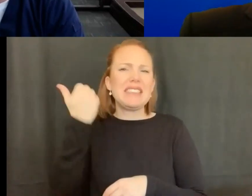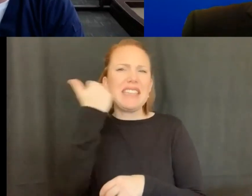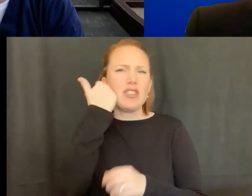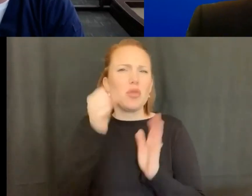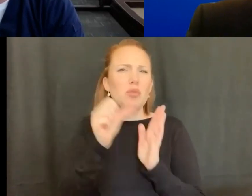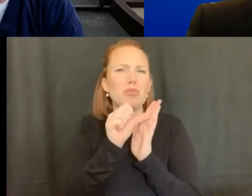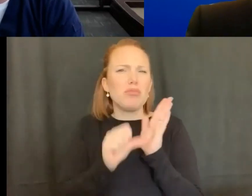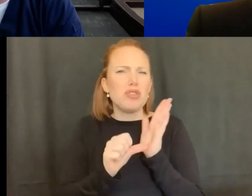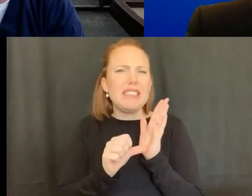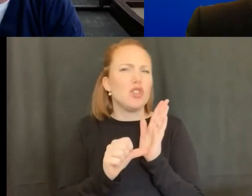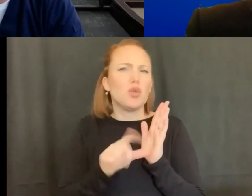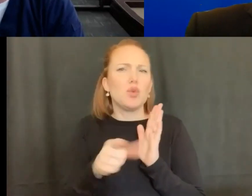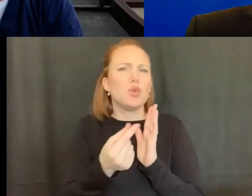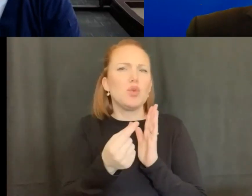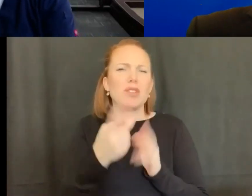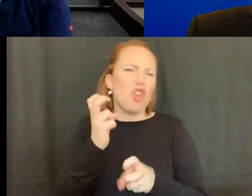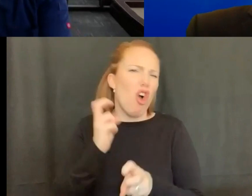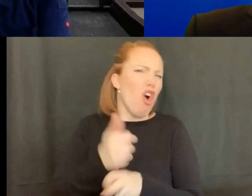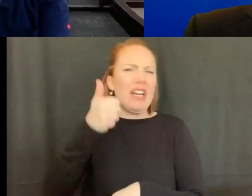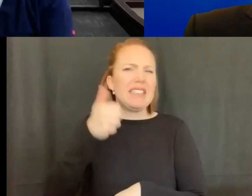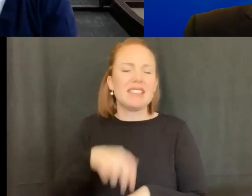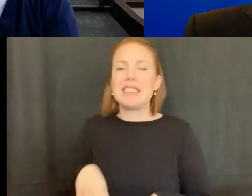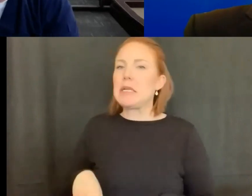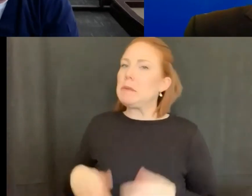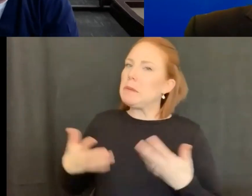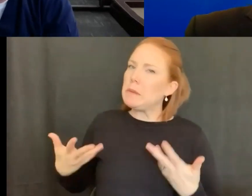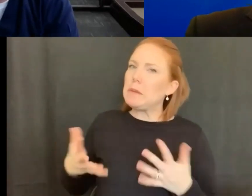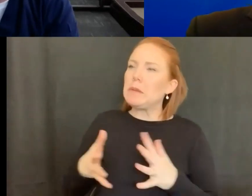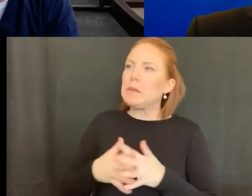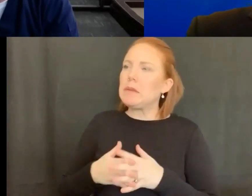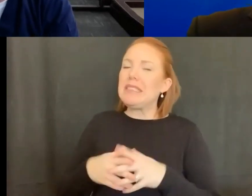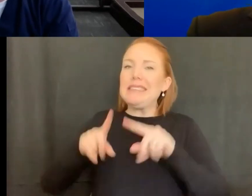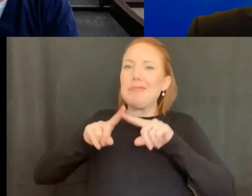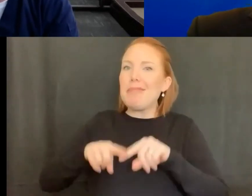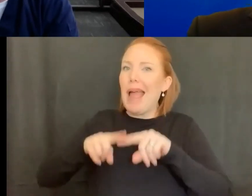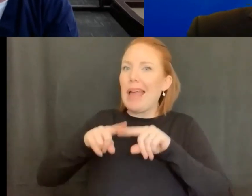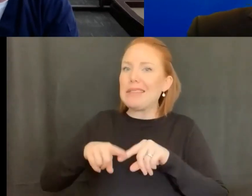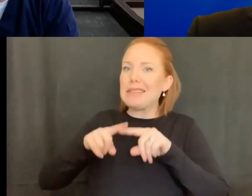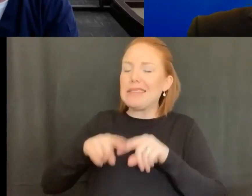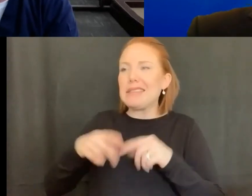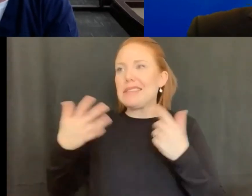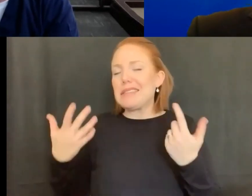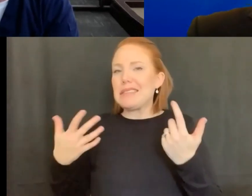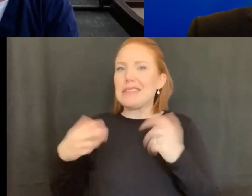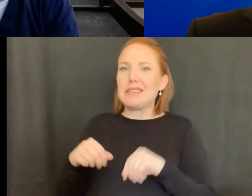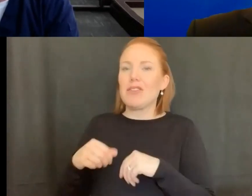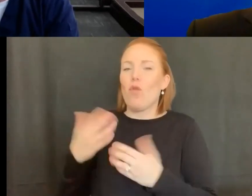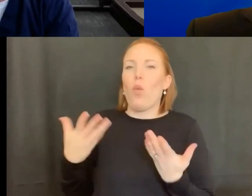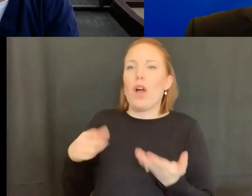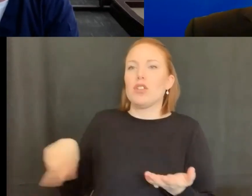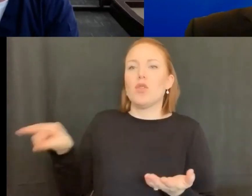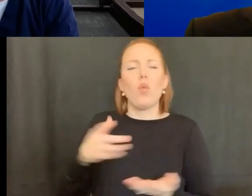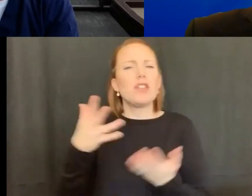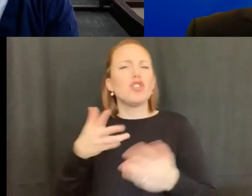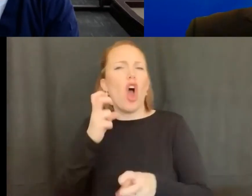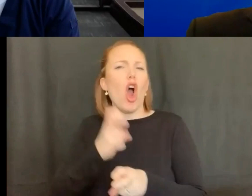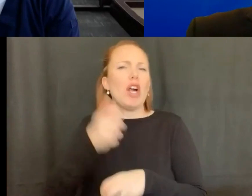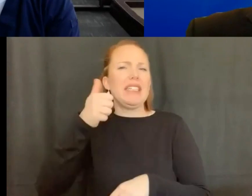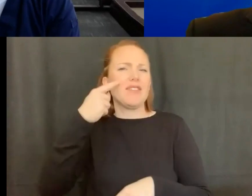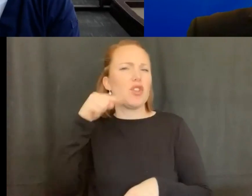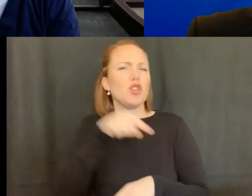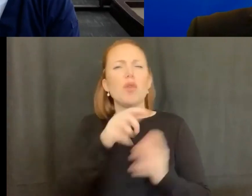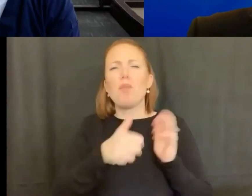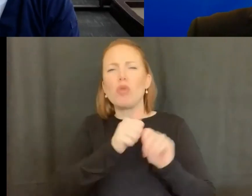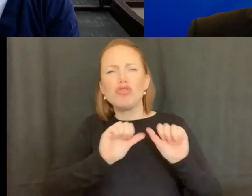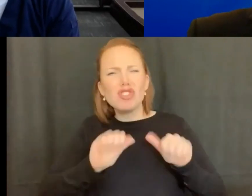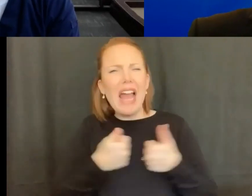Ooh, well, I guess that would depend on, your aptitudes and what you like doing. What's the hardest one for you? The most challenging one that